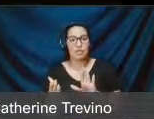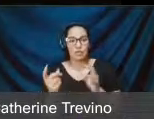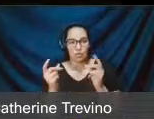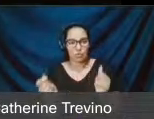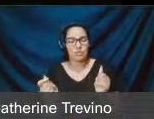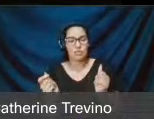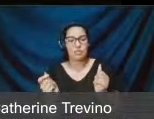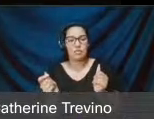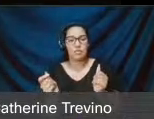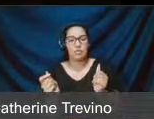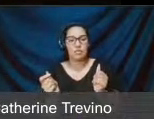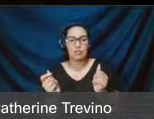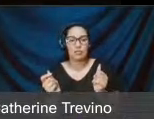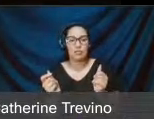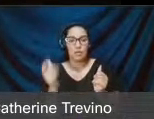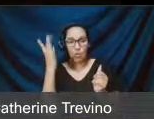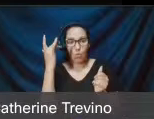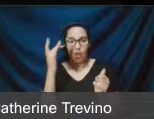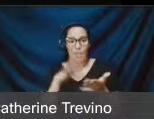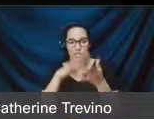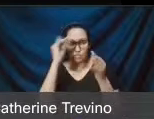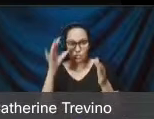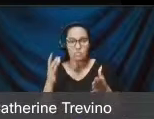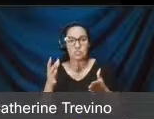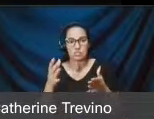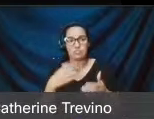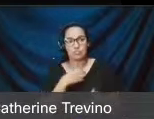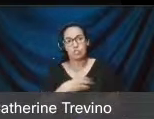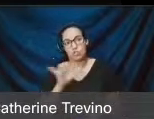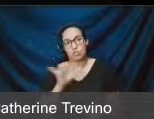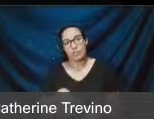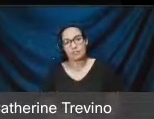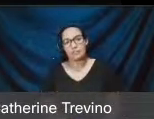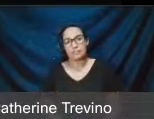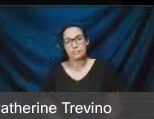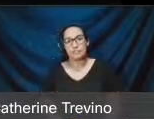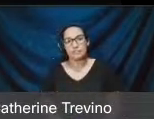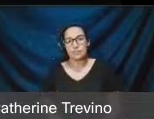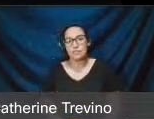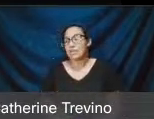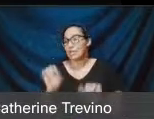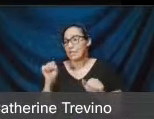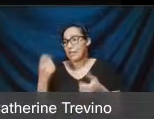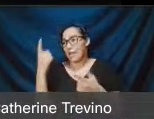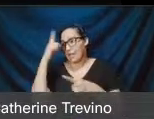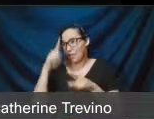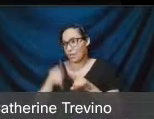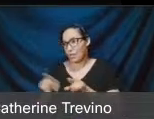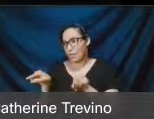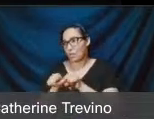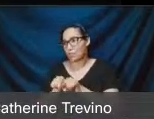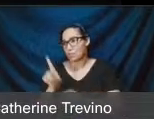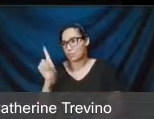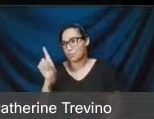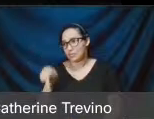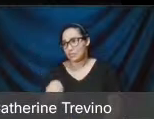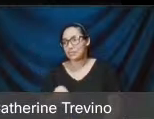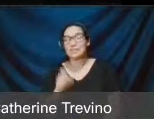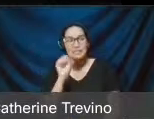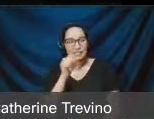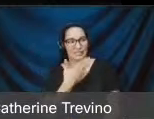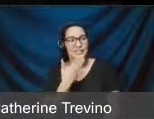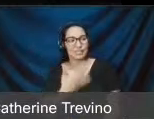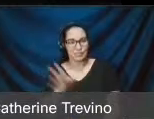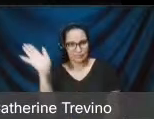because our students deserve it. And I agree also. Okay. Thank you.